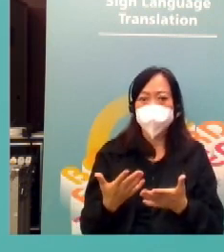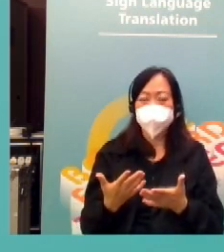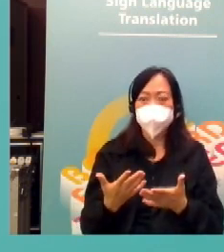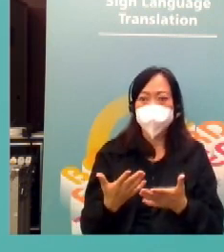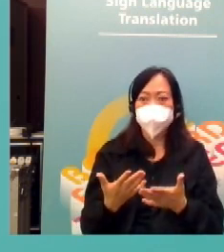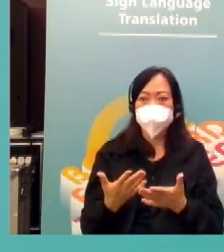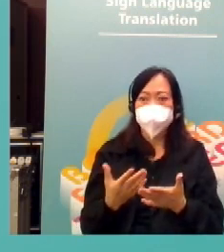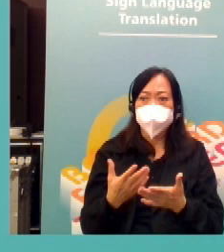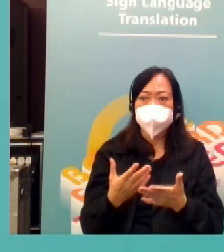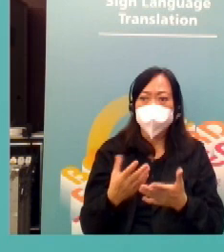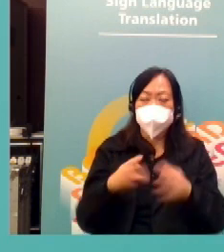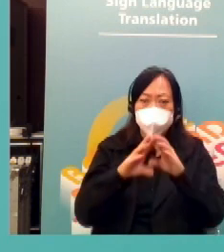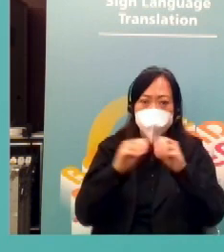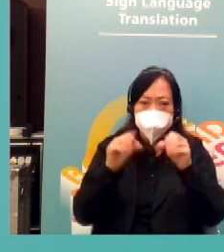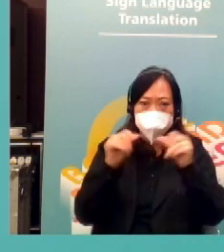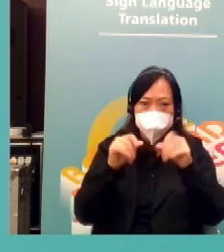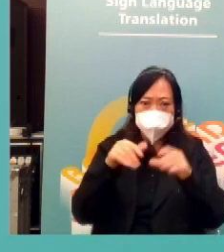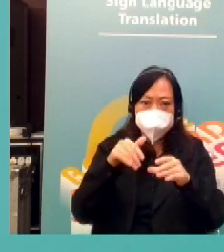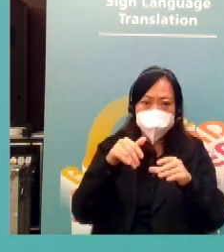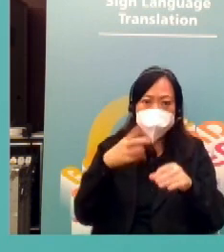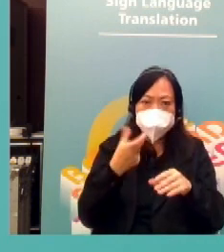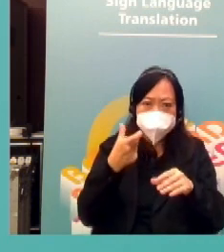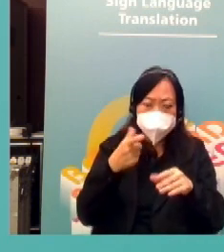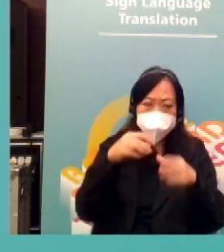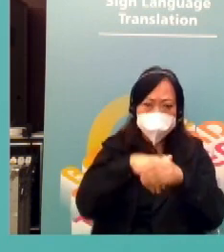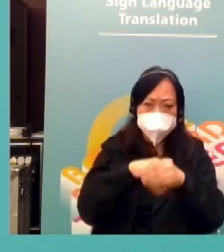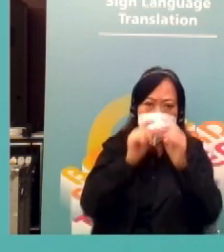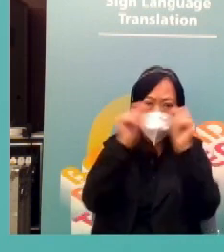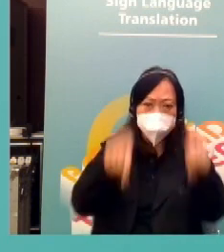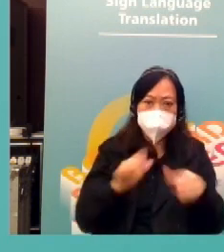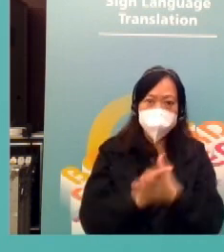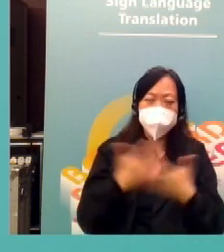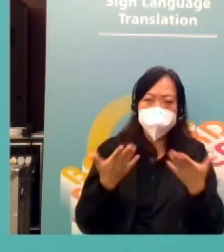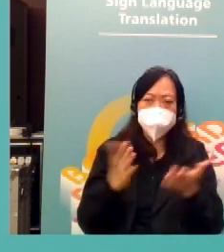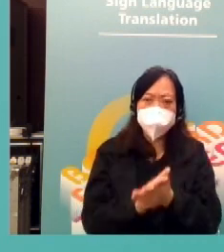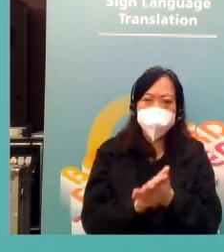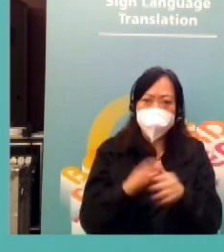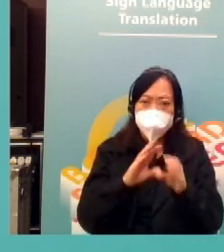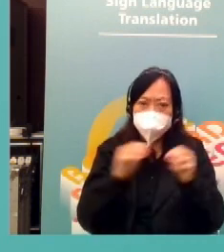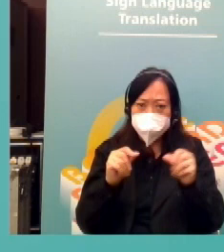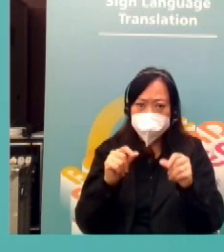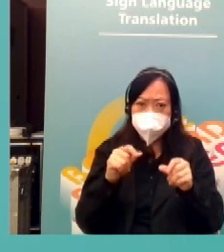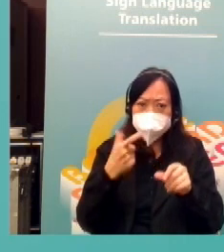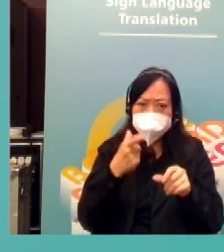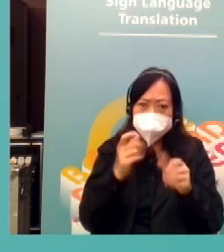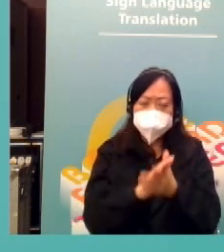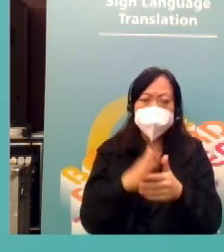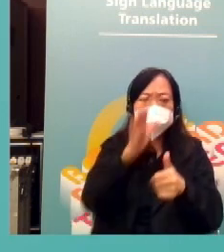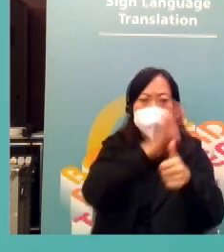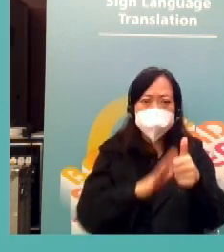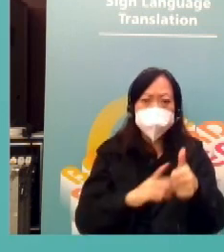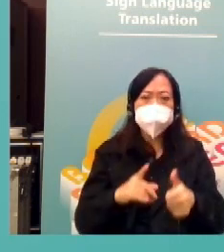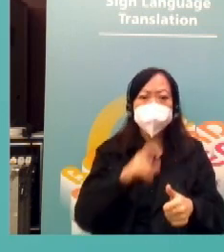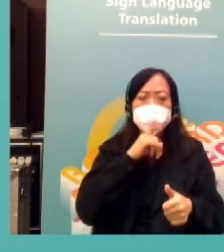your views are on the potential of blended finance to have an impact, what the roadblocks would be to